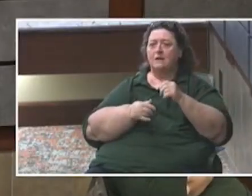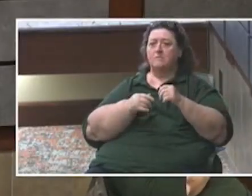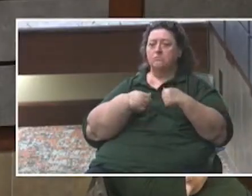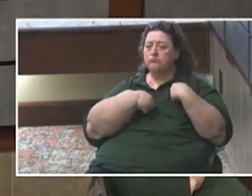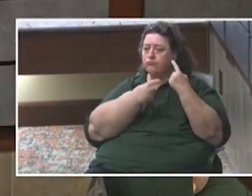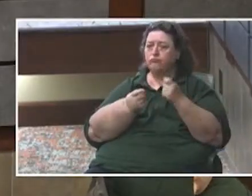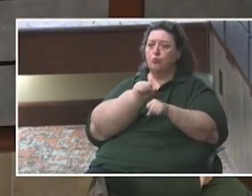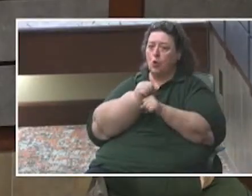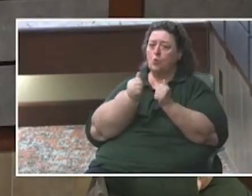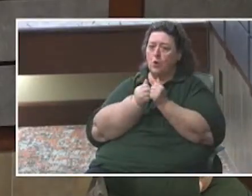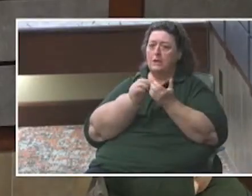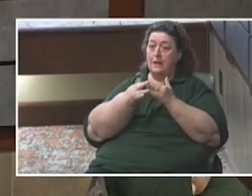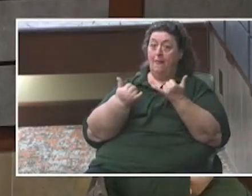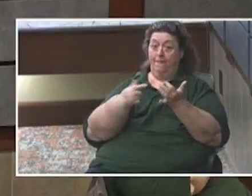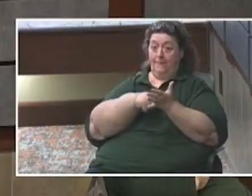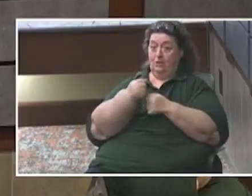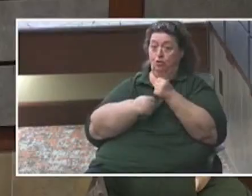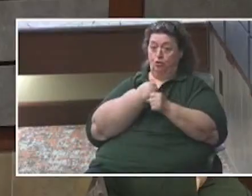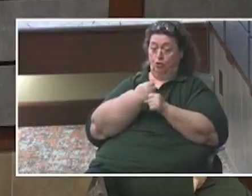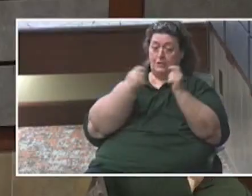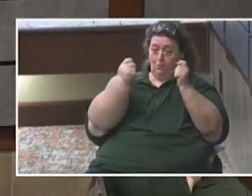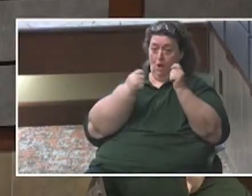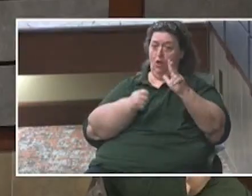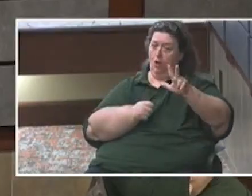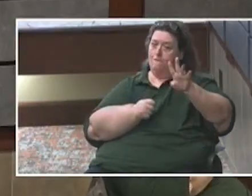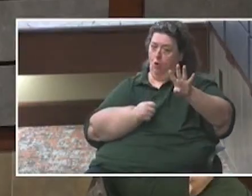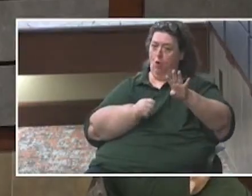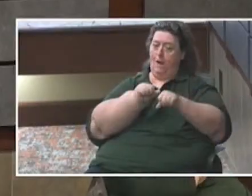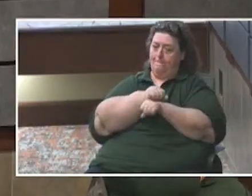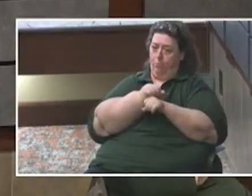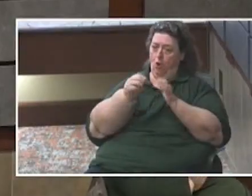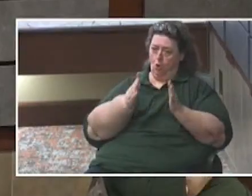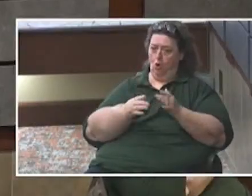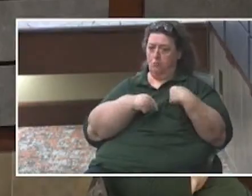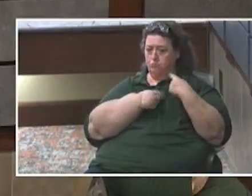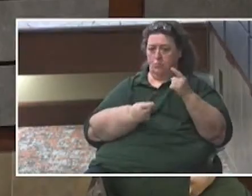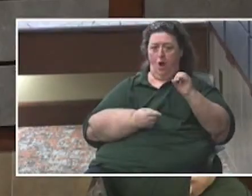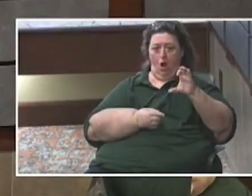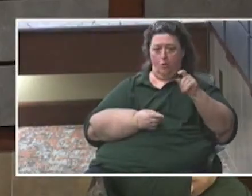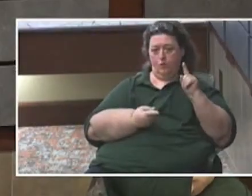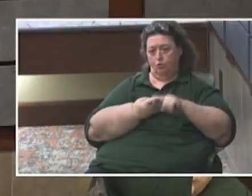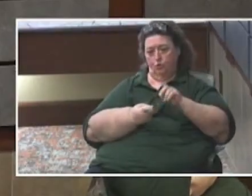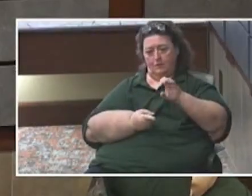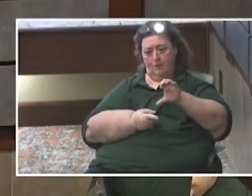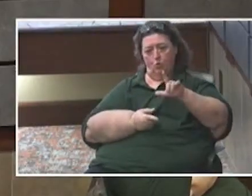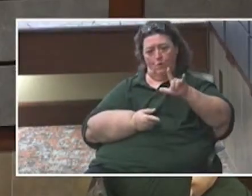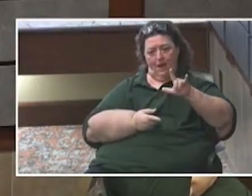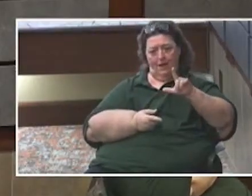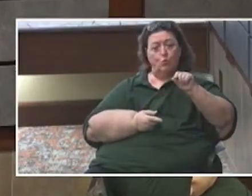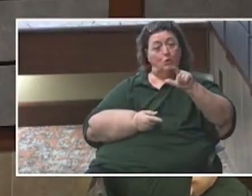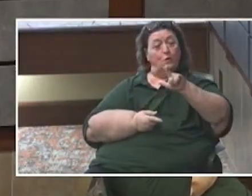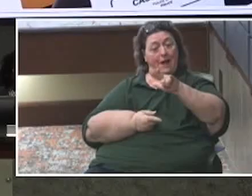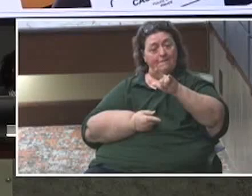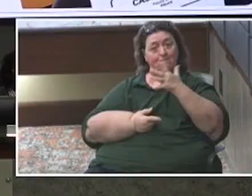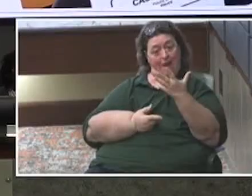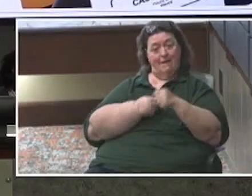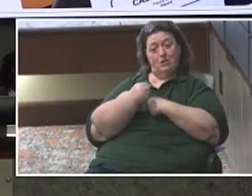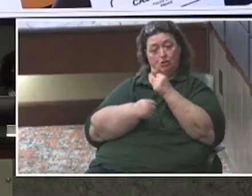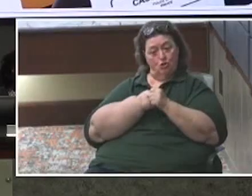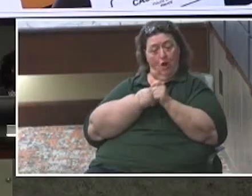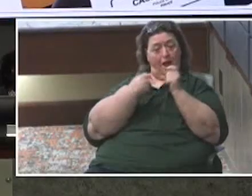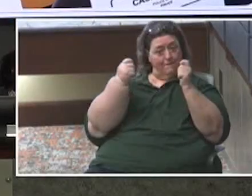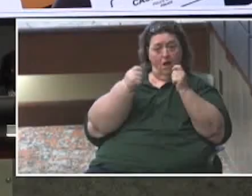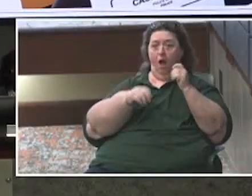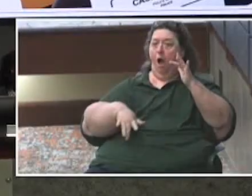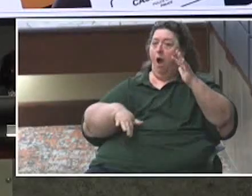we celebrated 34 employees with anniversaries that occurred during the October through December of 25 timeframe, ranging from 5-year anniversaries all